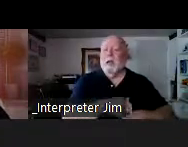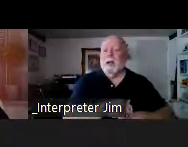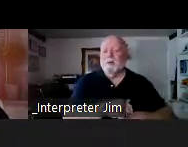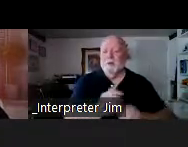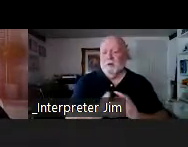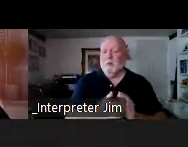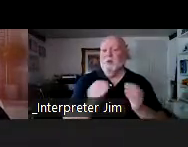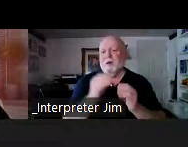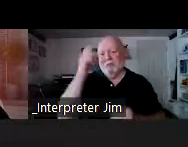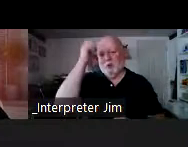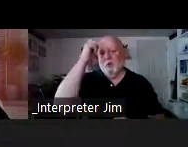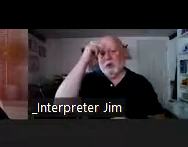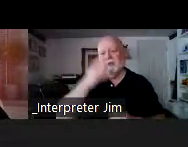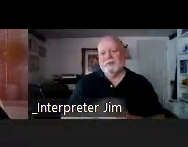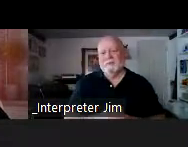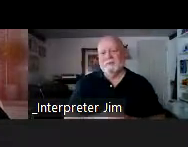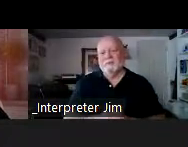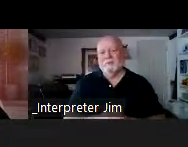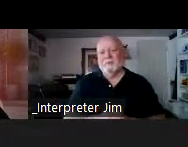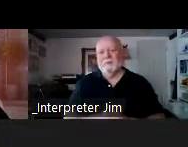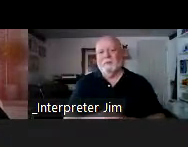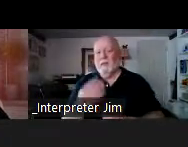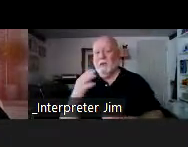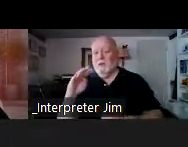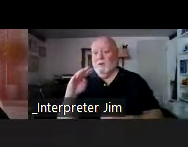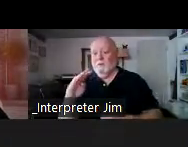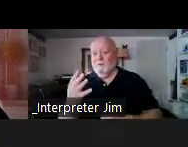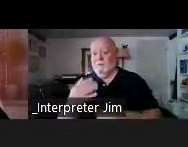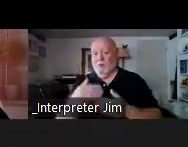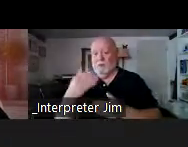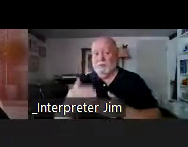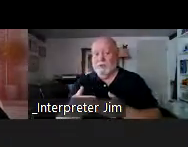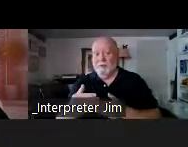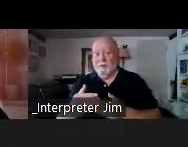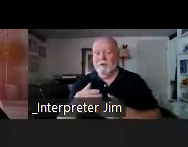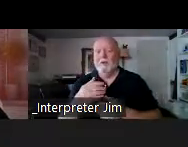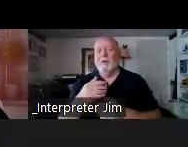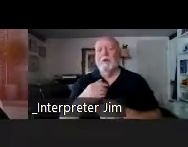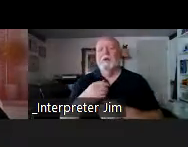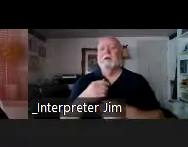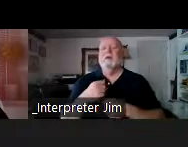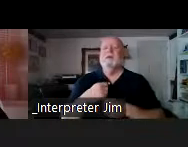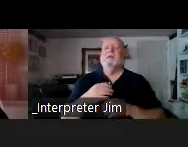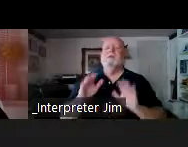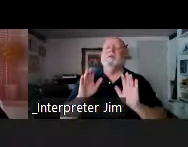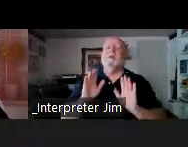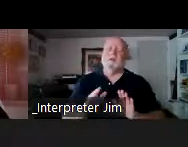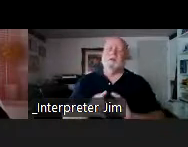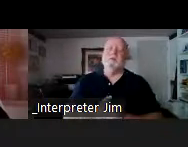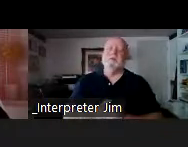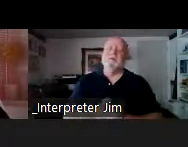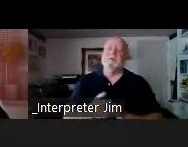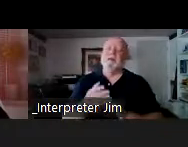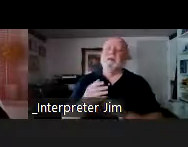do. Fourth step, making amends, is a very cathartic and rewarding moment. It's pro-social shame, and that's